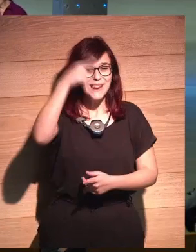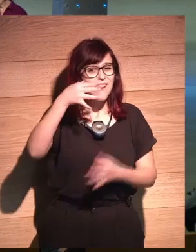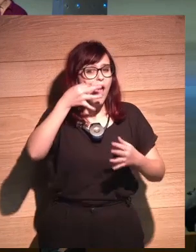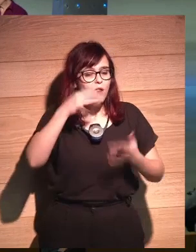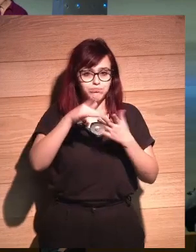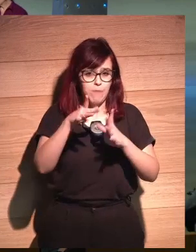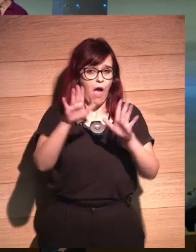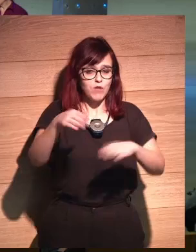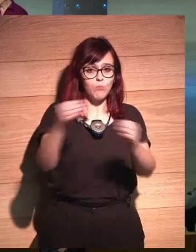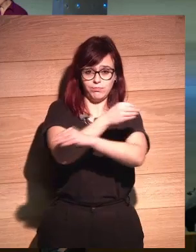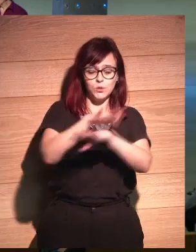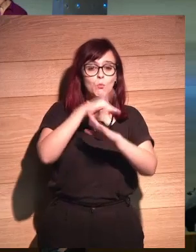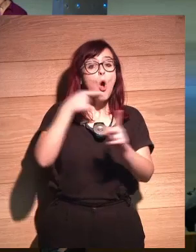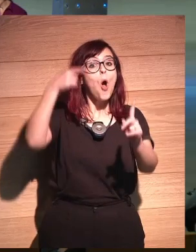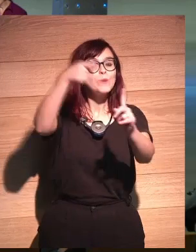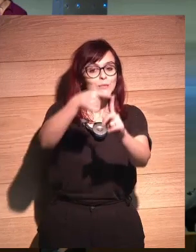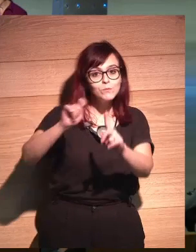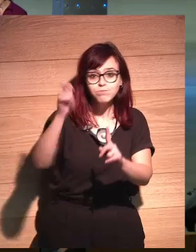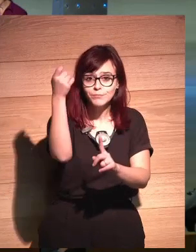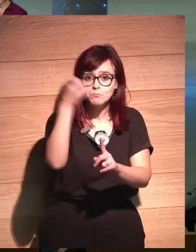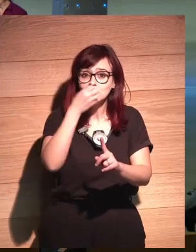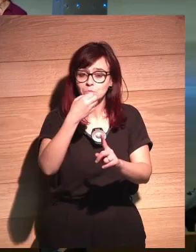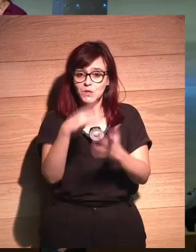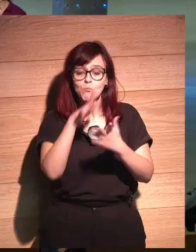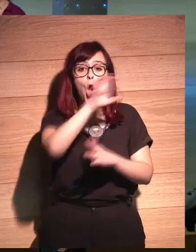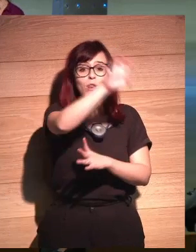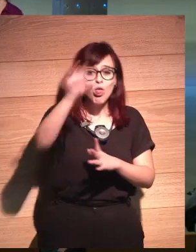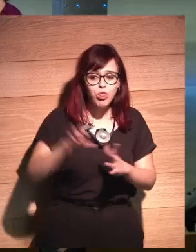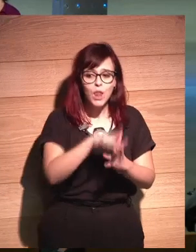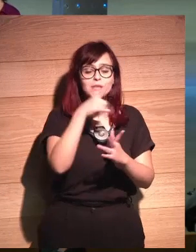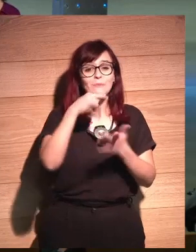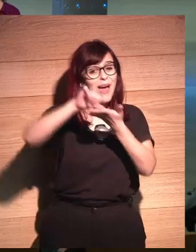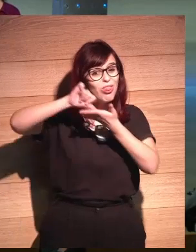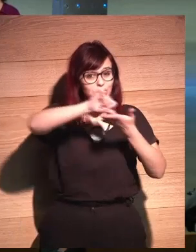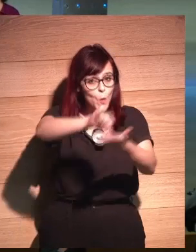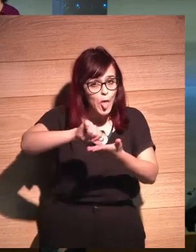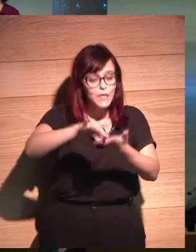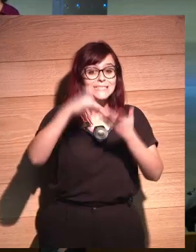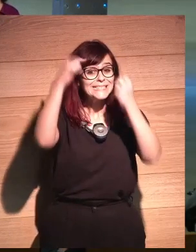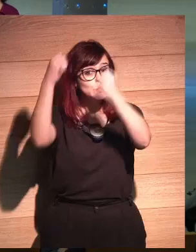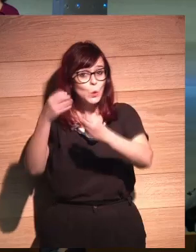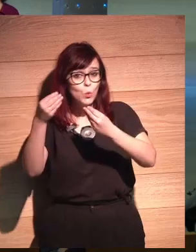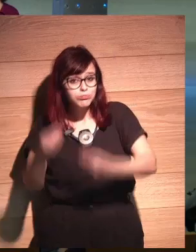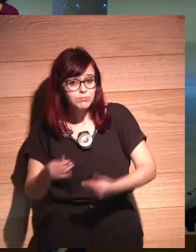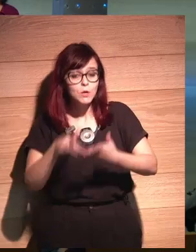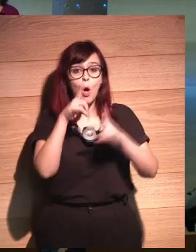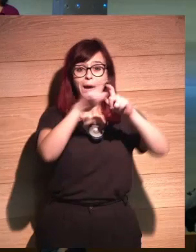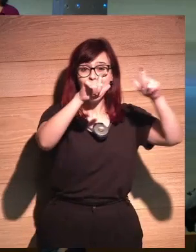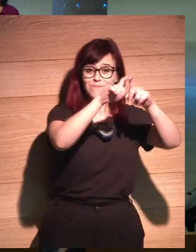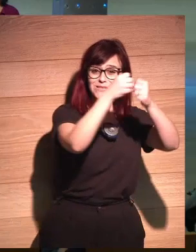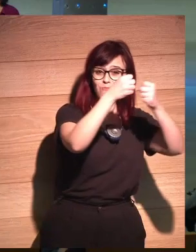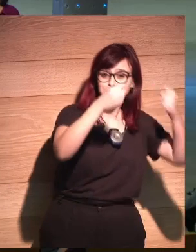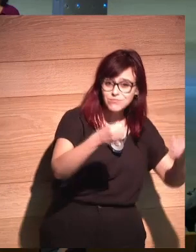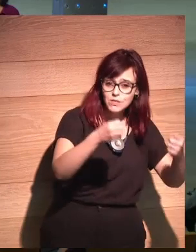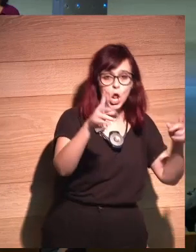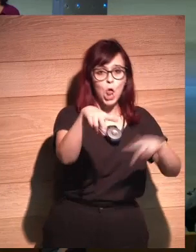and I think that we all agree on the fact that this won't be the case. These goals won't be accomplished by nations, by cities, by big institutions, by